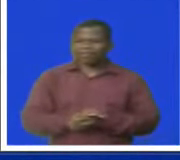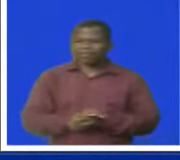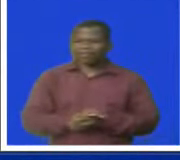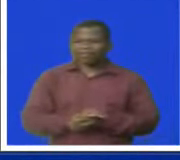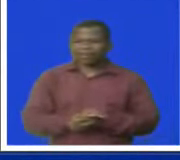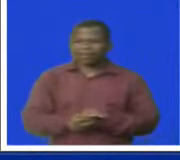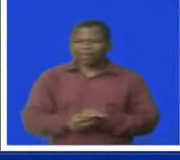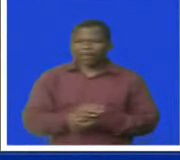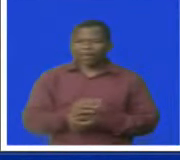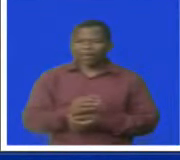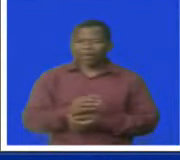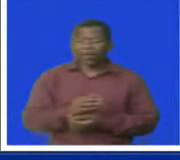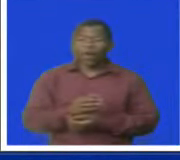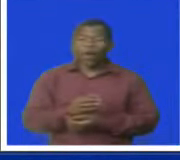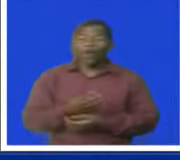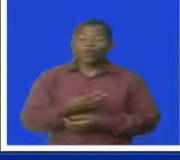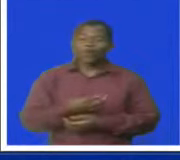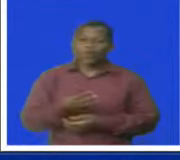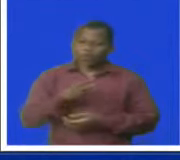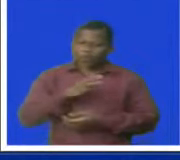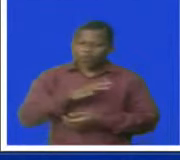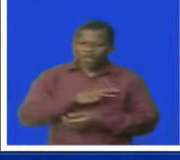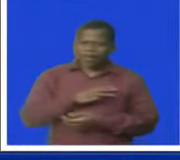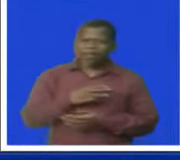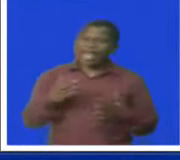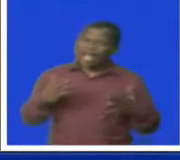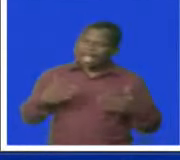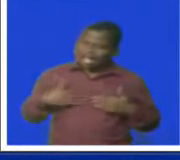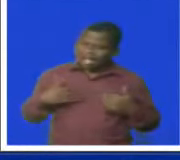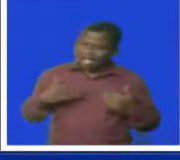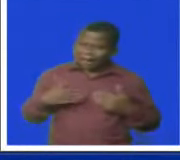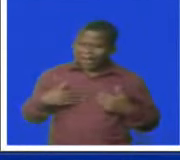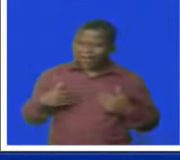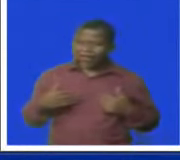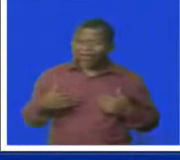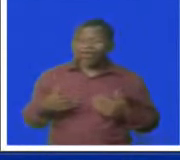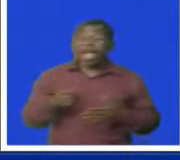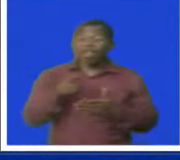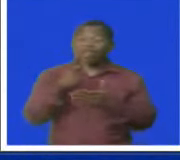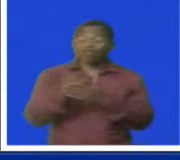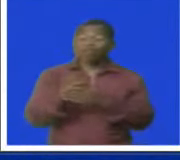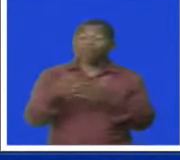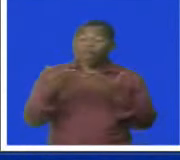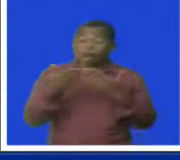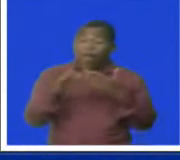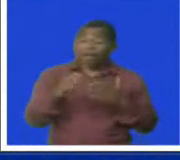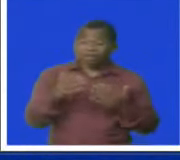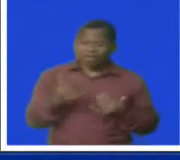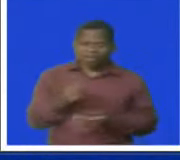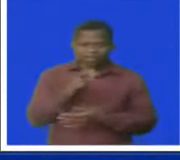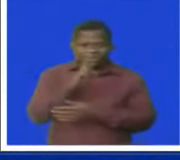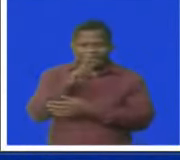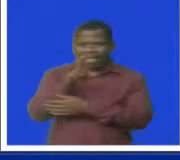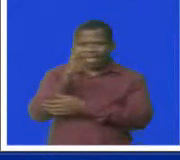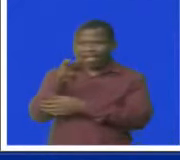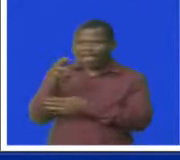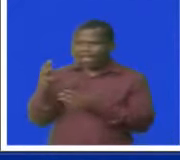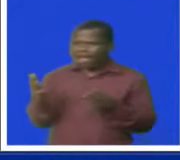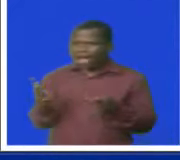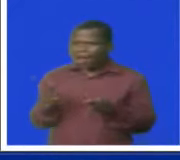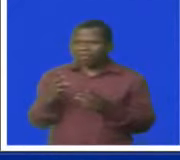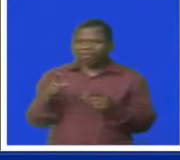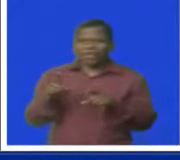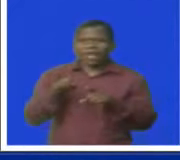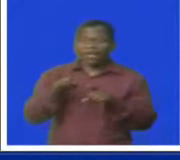see, the ambience is very nice in what we want to do here in Malkerns. We welcome this because it's brought